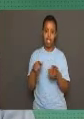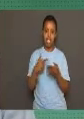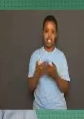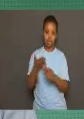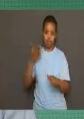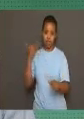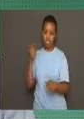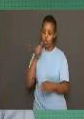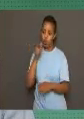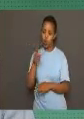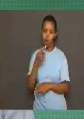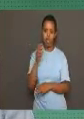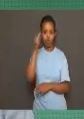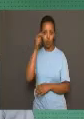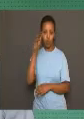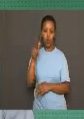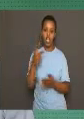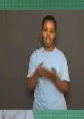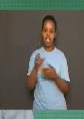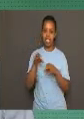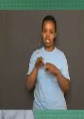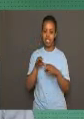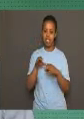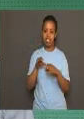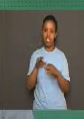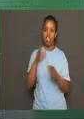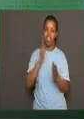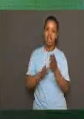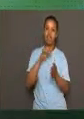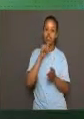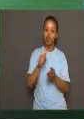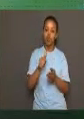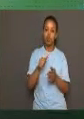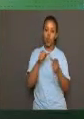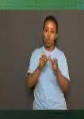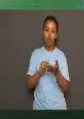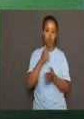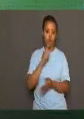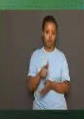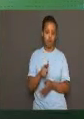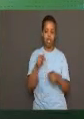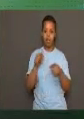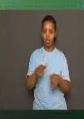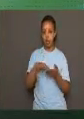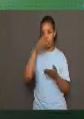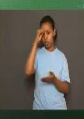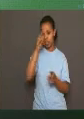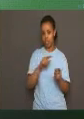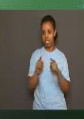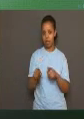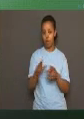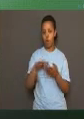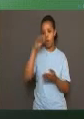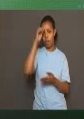she may have never done the action before. In today's lesson, we will